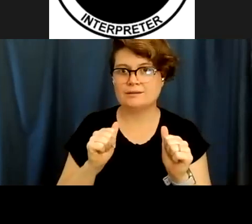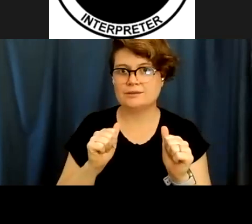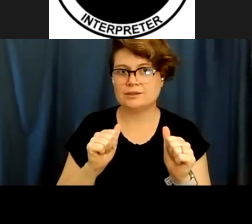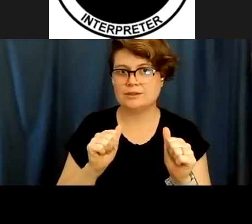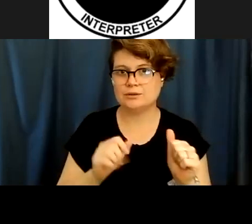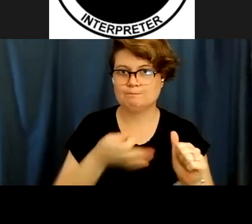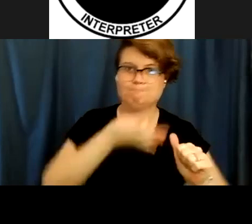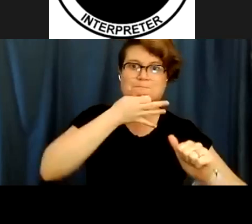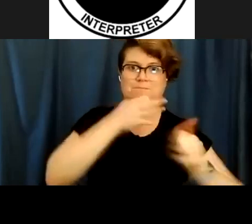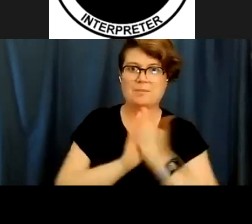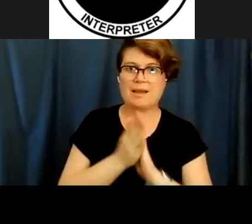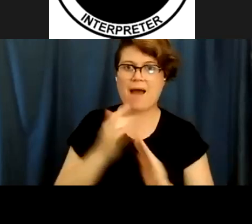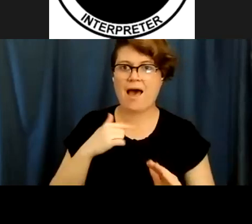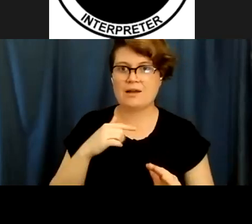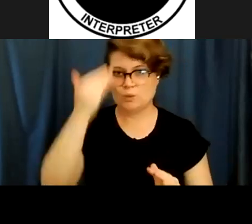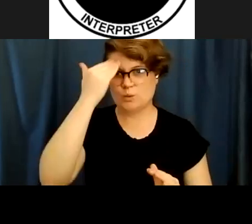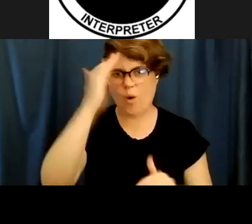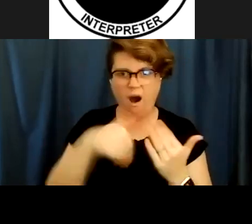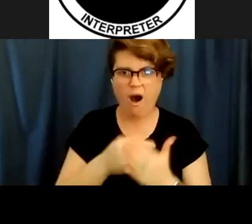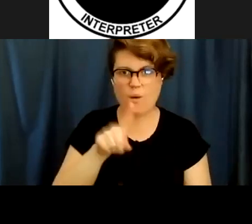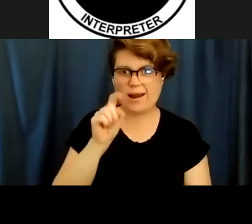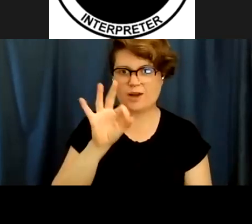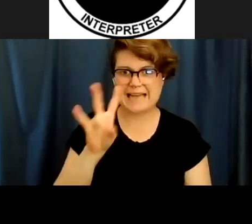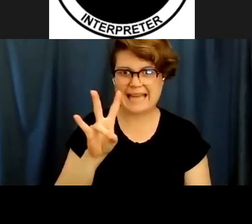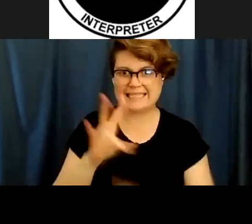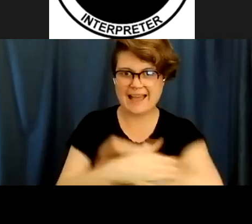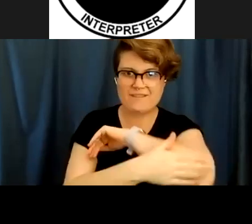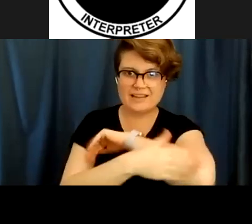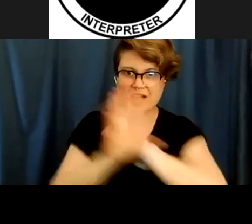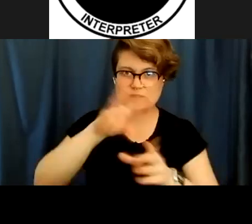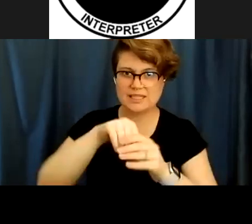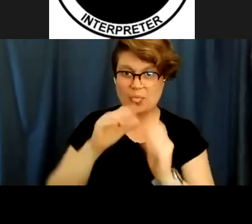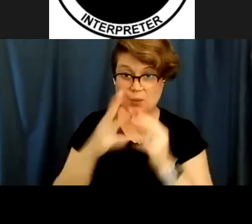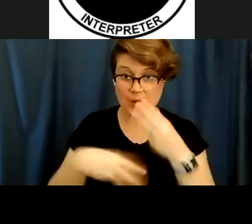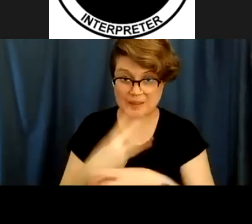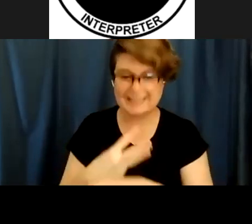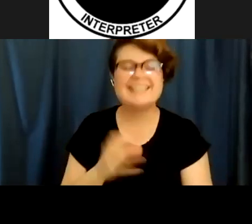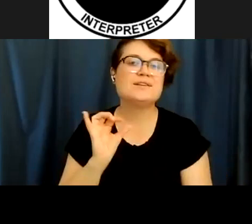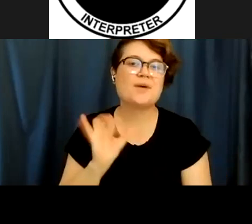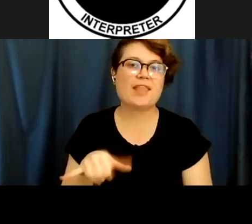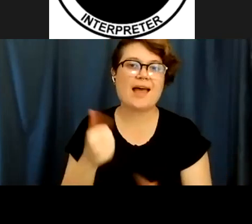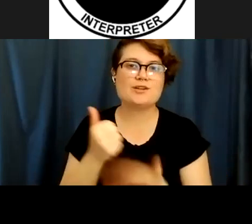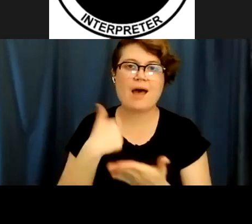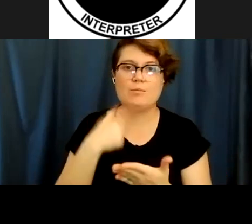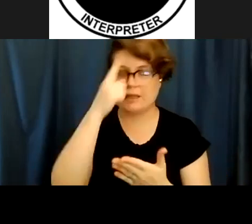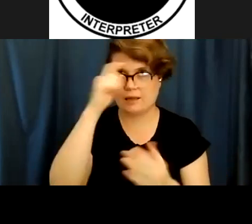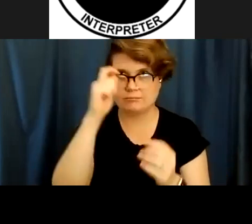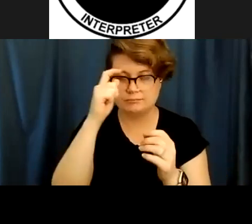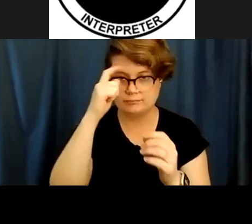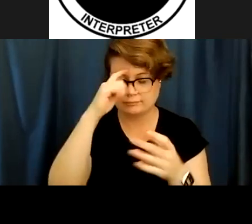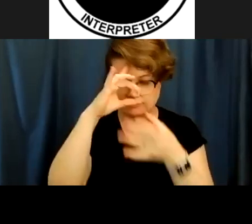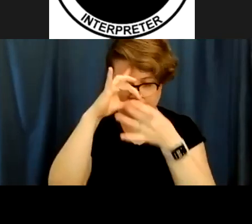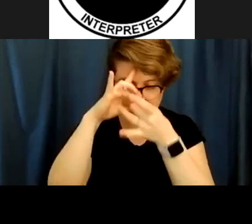can name all 197 countries of the world. And so that just kind of gets me in the zone, gets me in the virtual